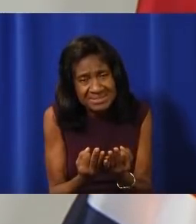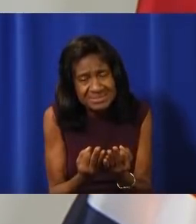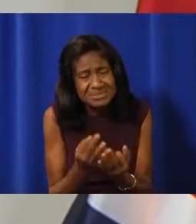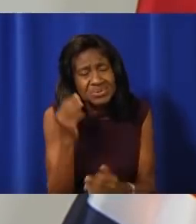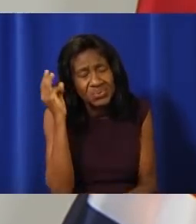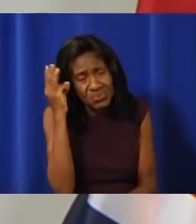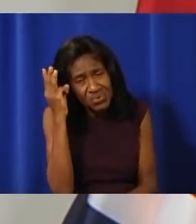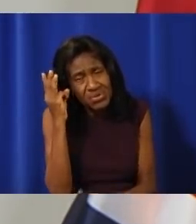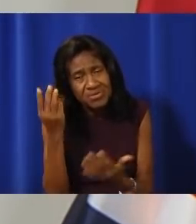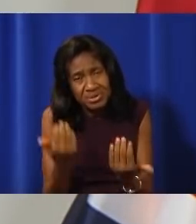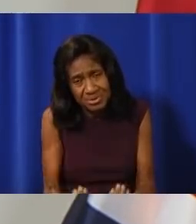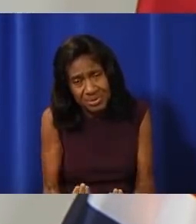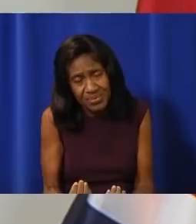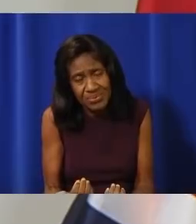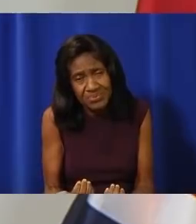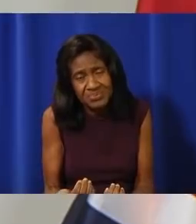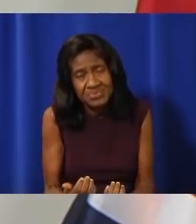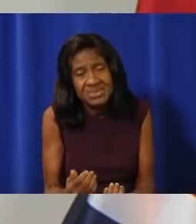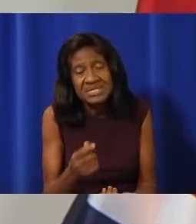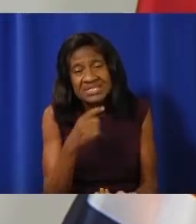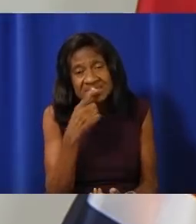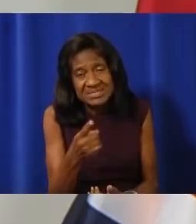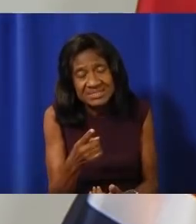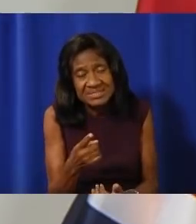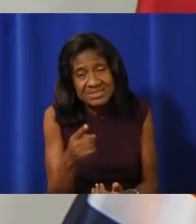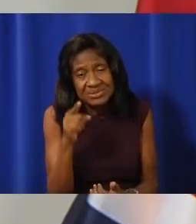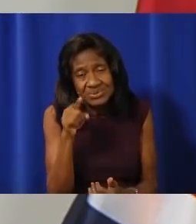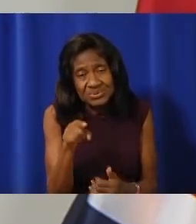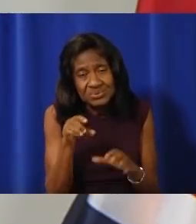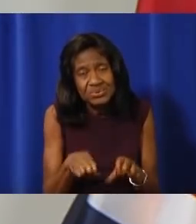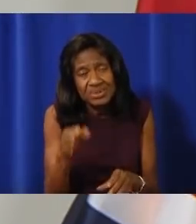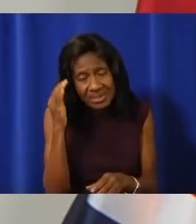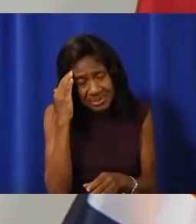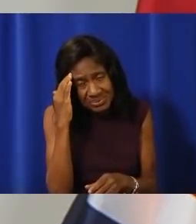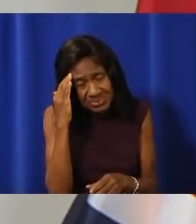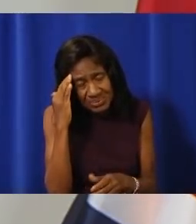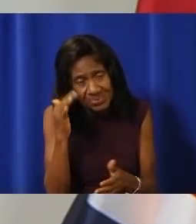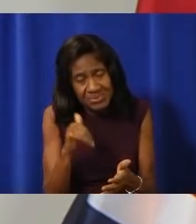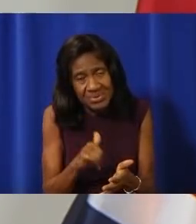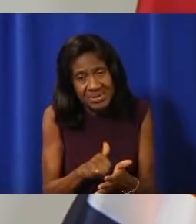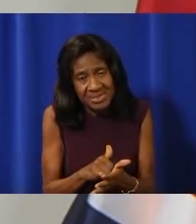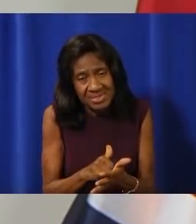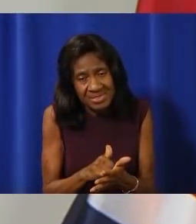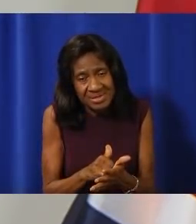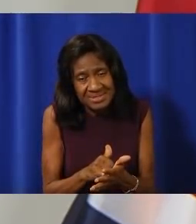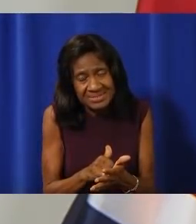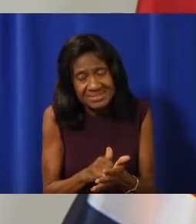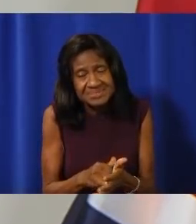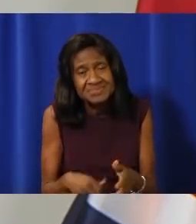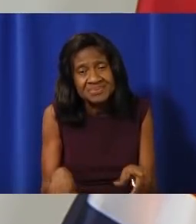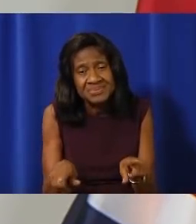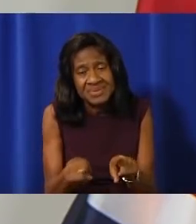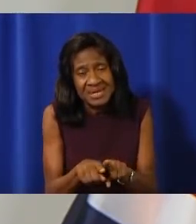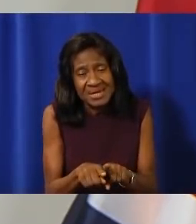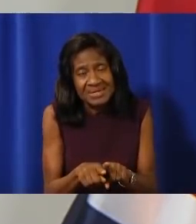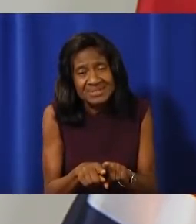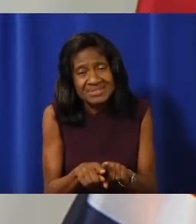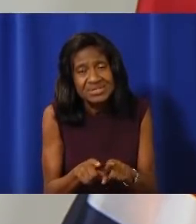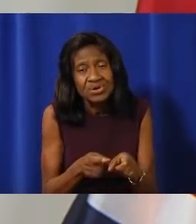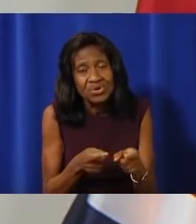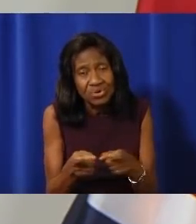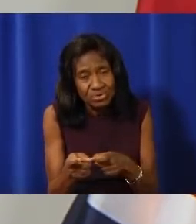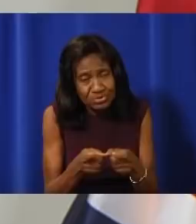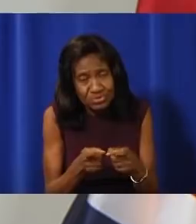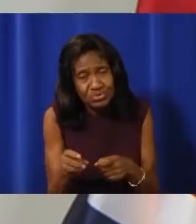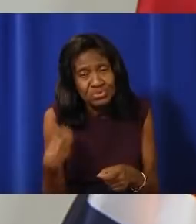facing. And I can assure you that as confident as we are, as poised and as controlled as you